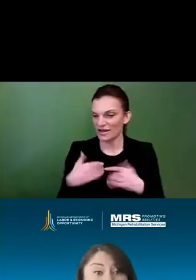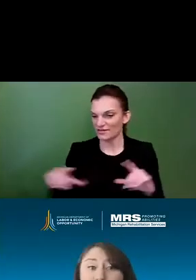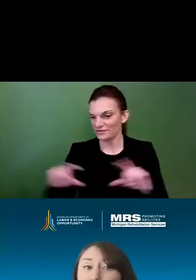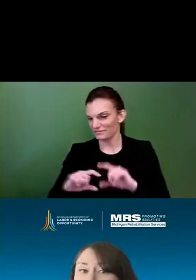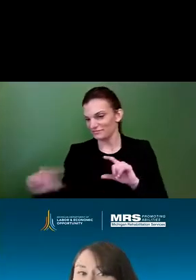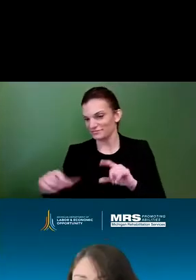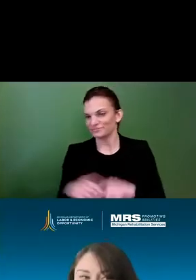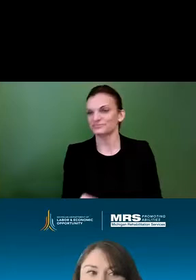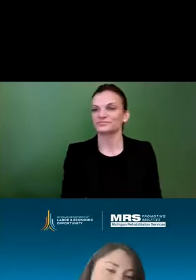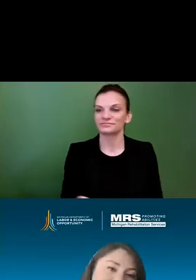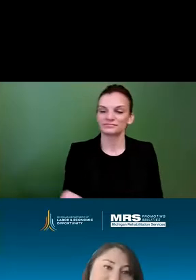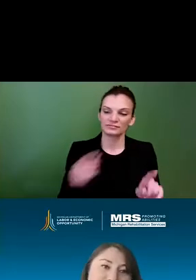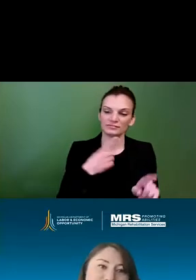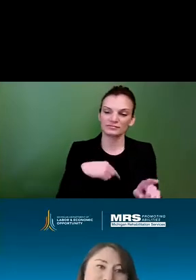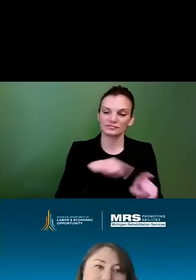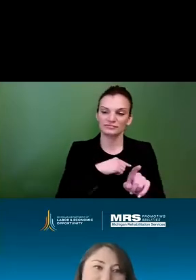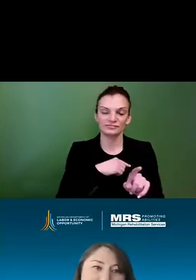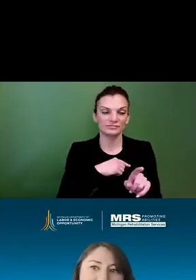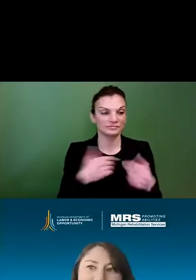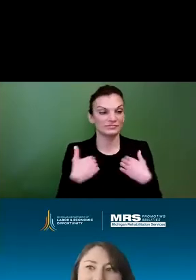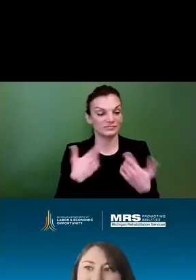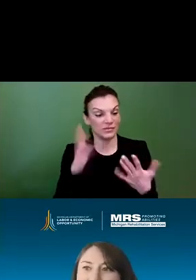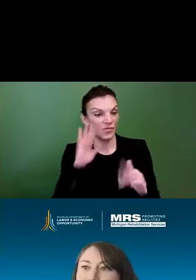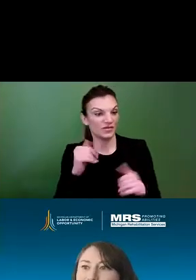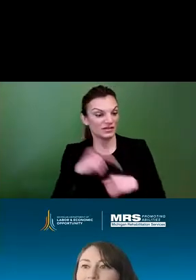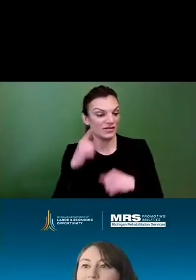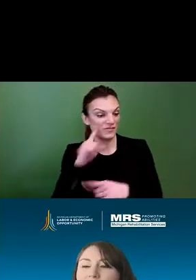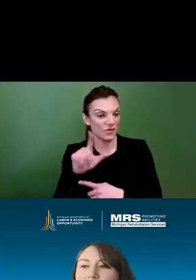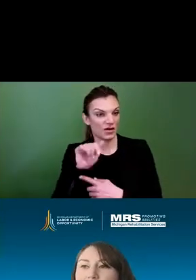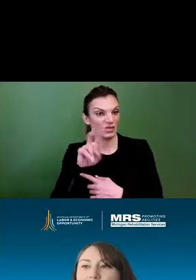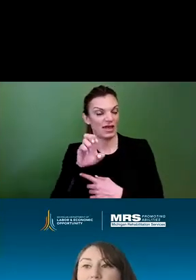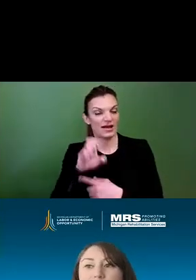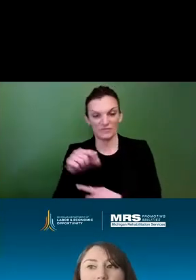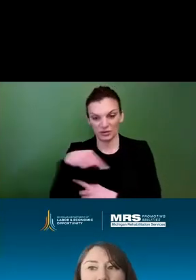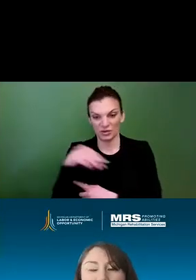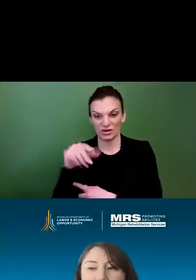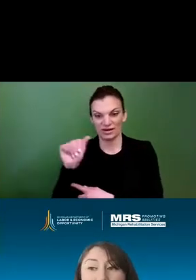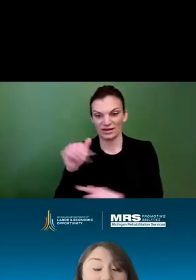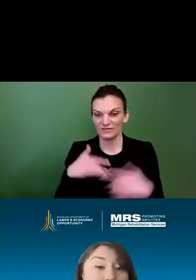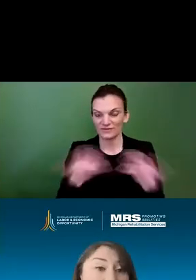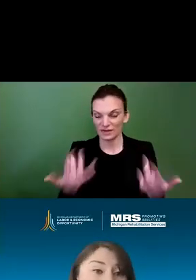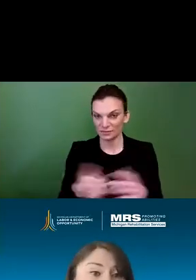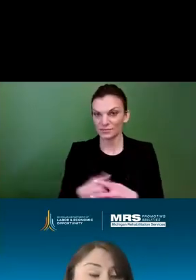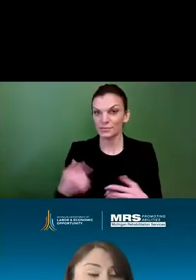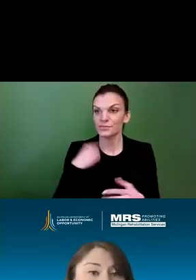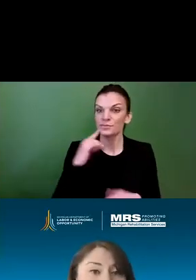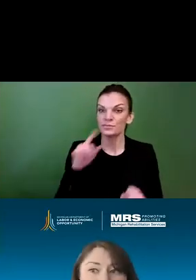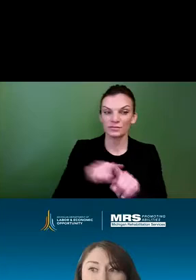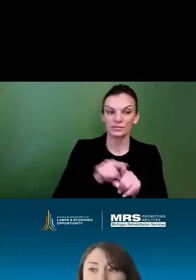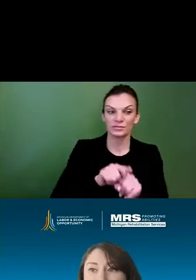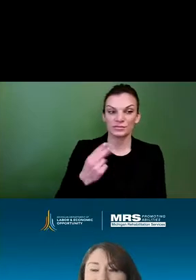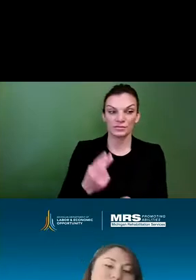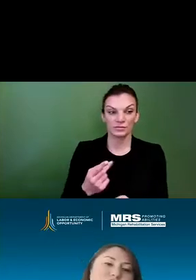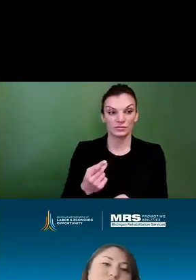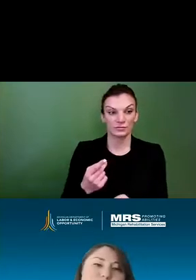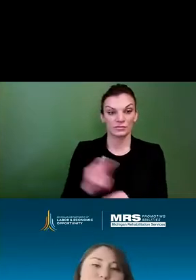questions. We're hoping that we have time for a live Q&A at the end. And then we will also be using polls throughout